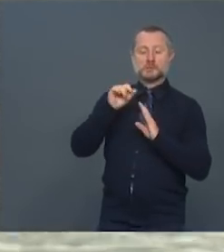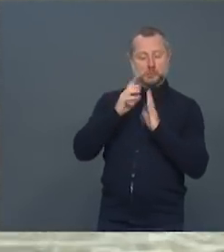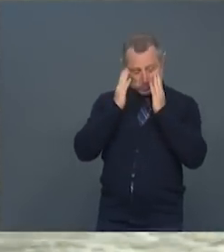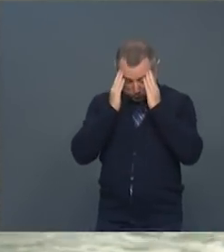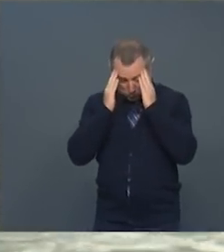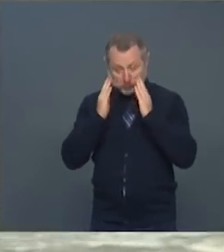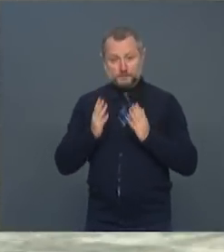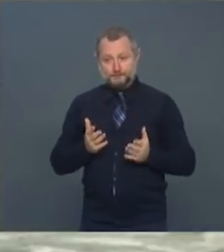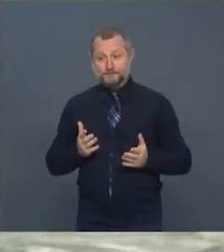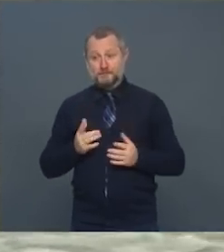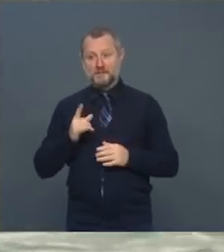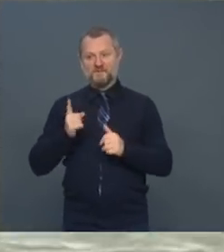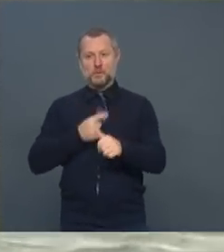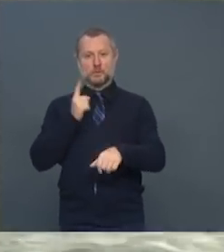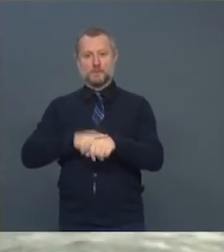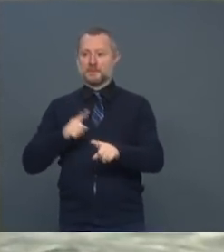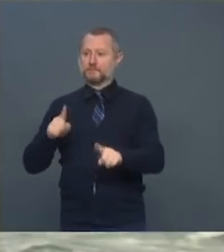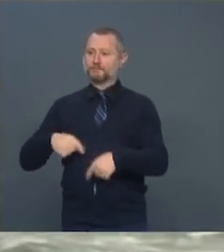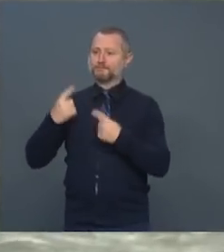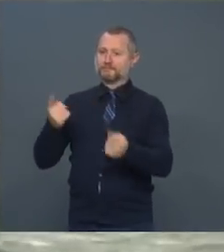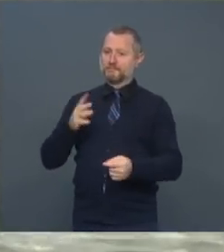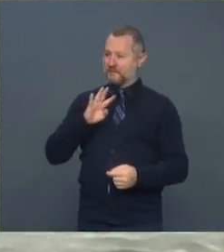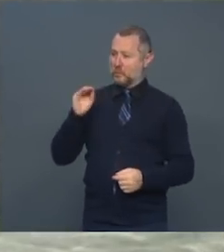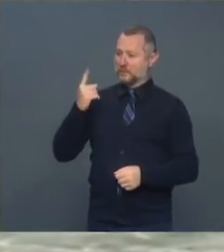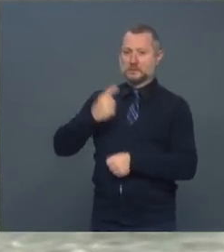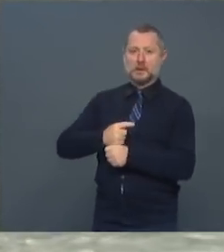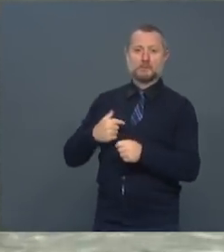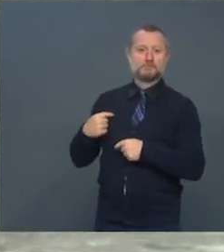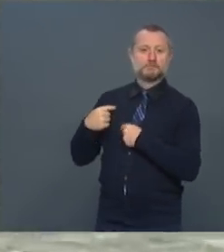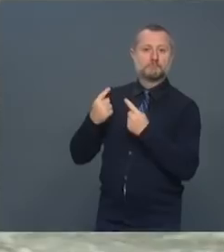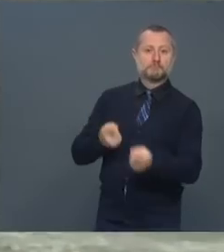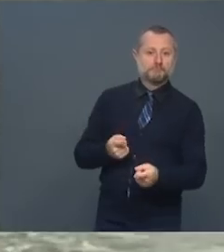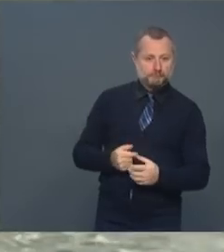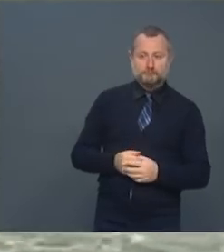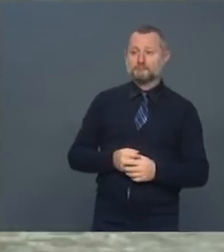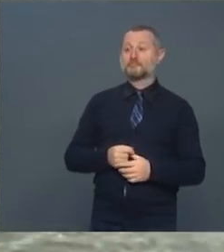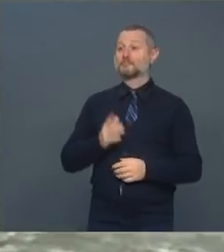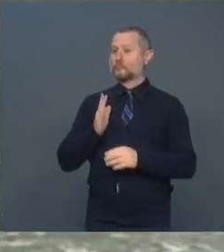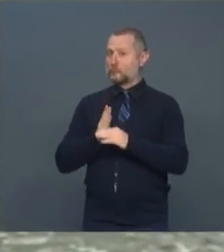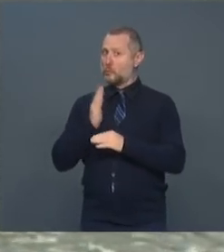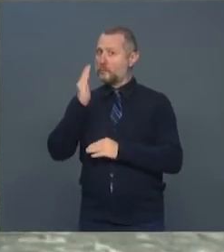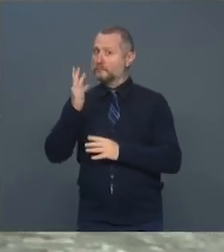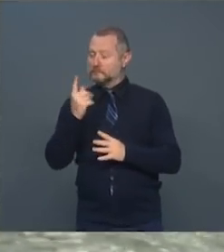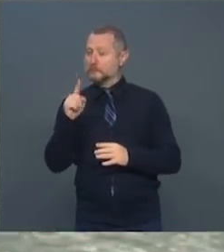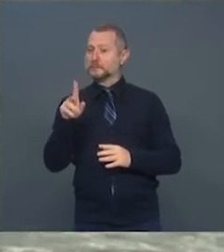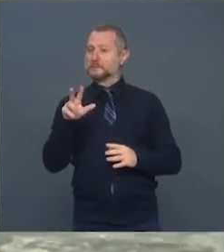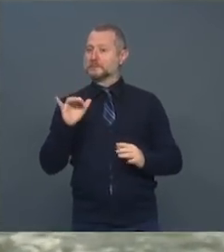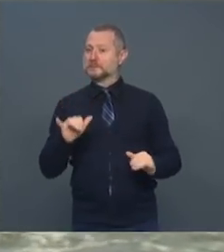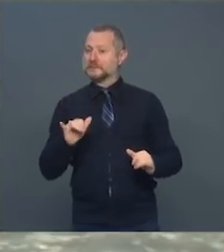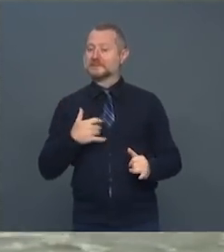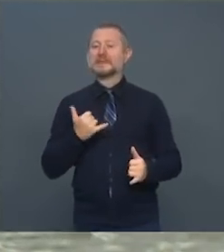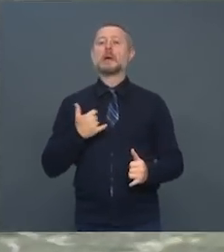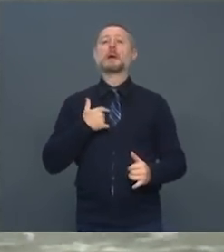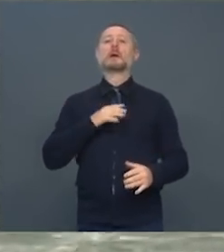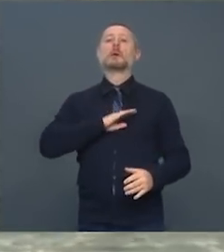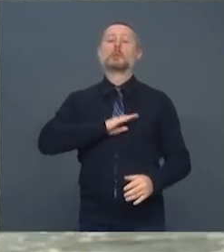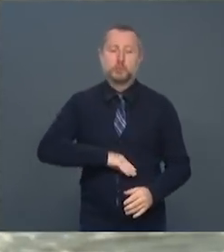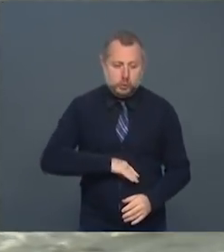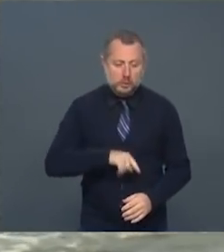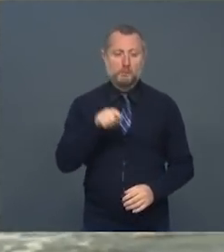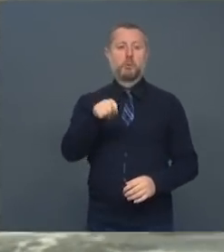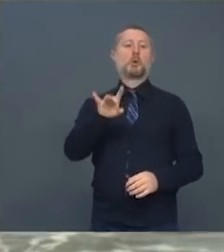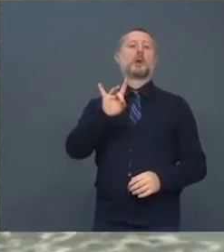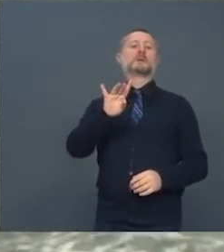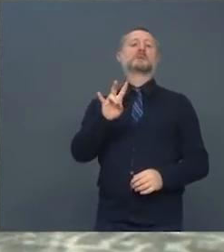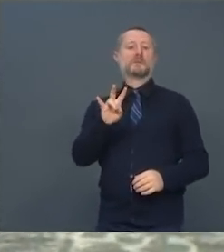time in about 40 days, but we were over 1%. Today, 0.87. Some